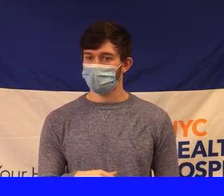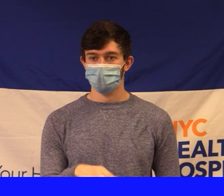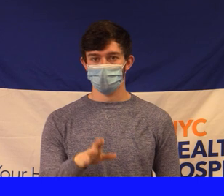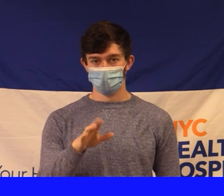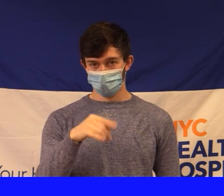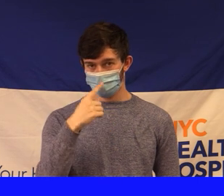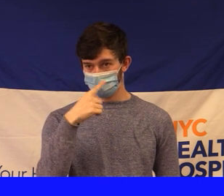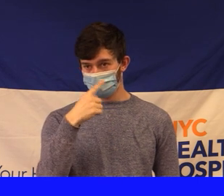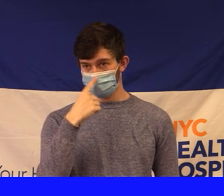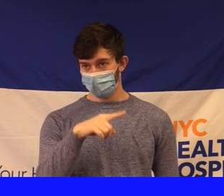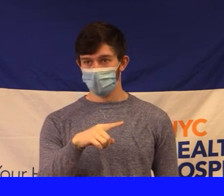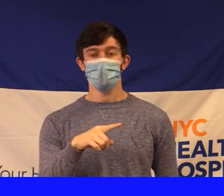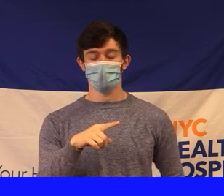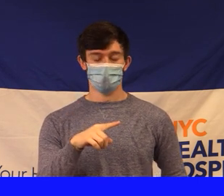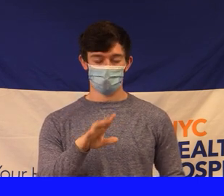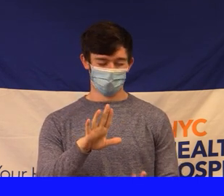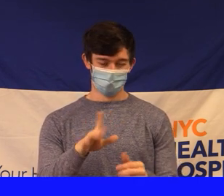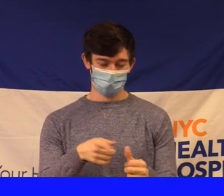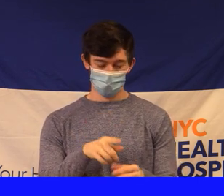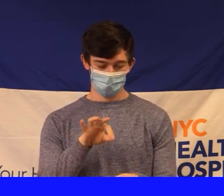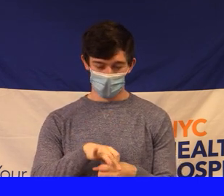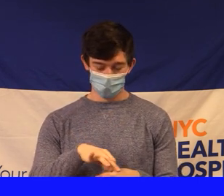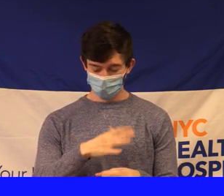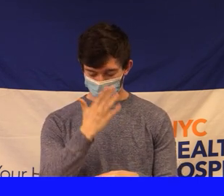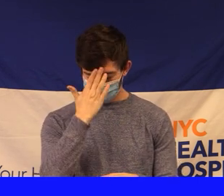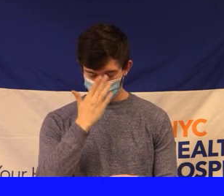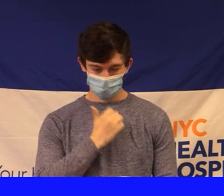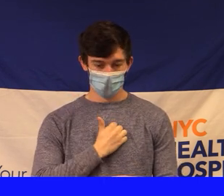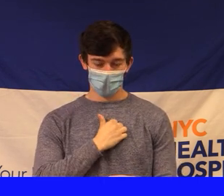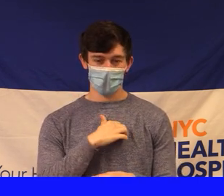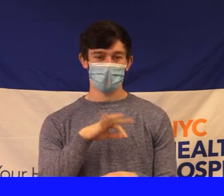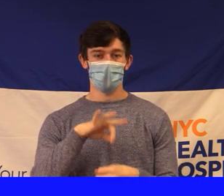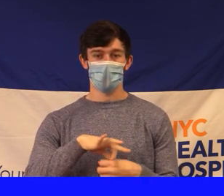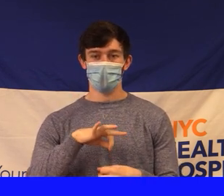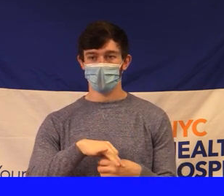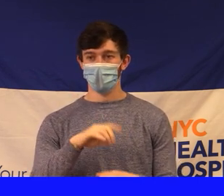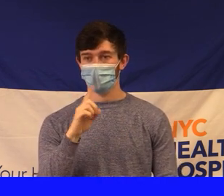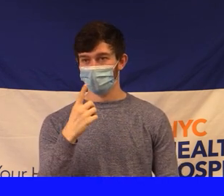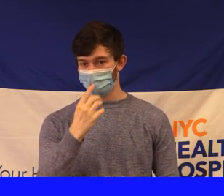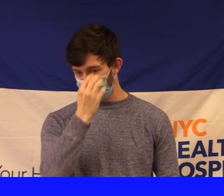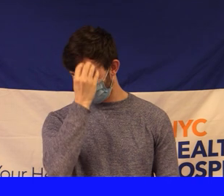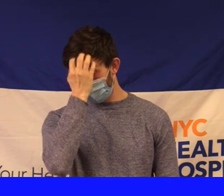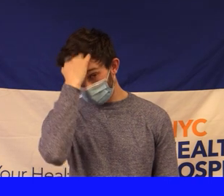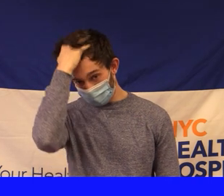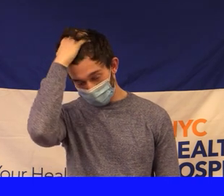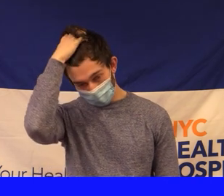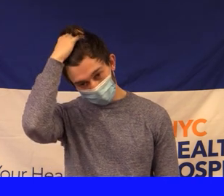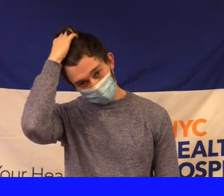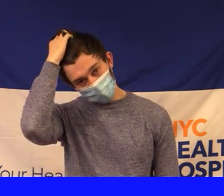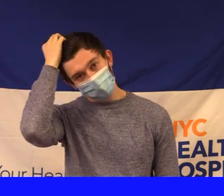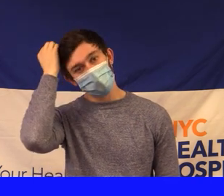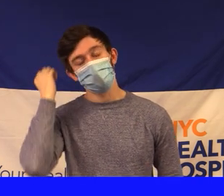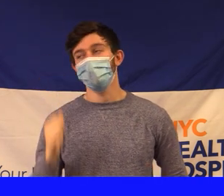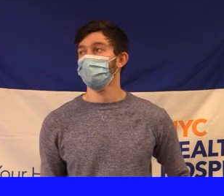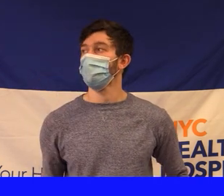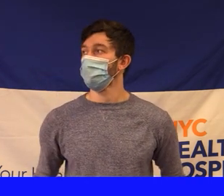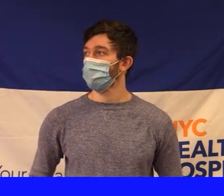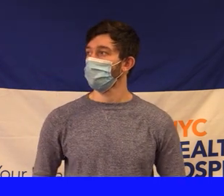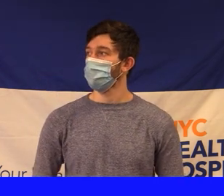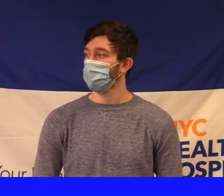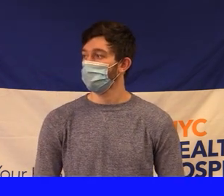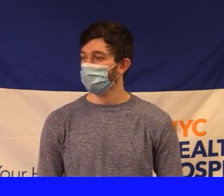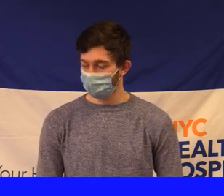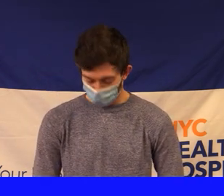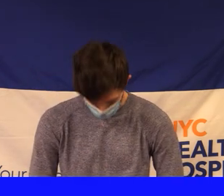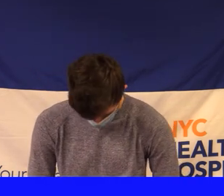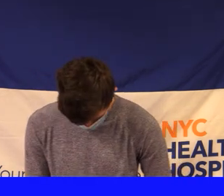you certainly have a vote, if you could. I just wanted to remind you, I'm here. Yes, it sounds great. Thanks. All right, now it actually is truly